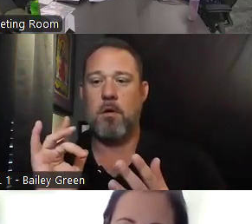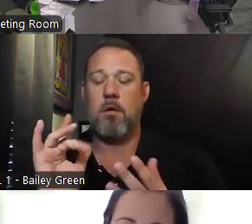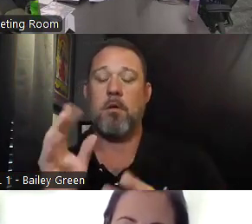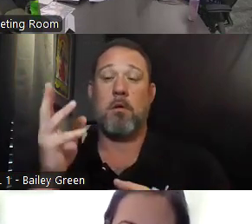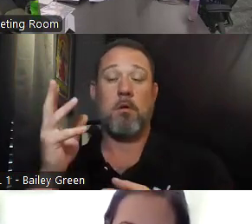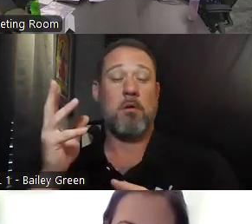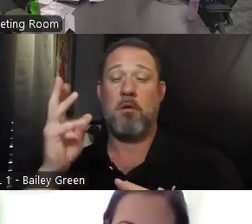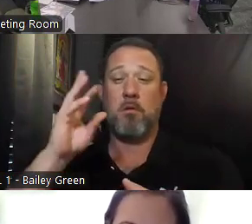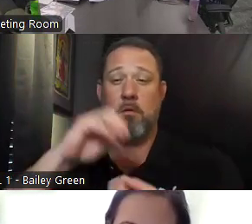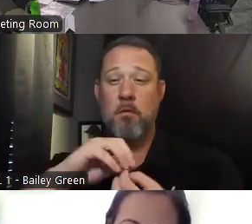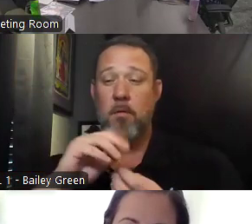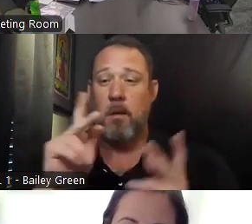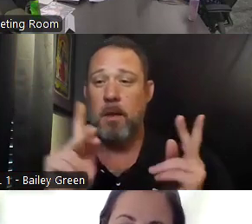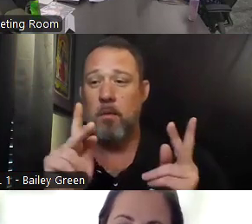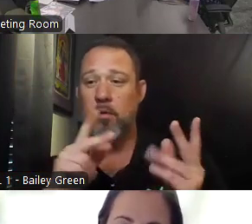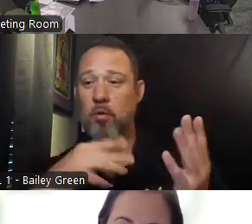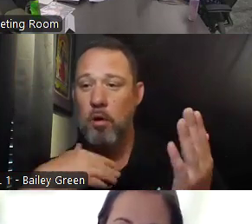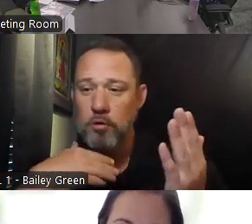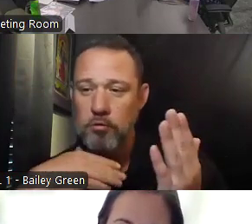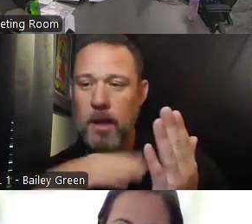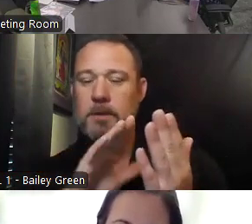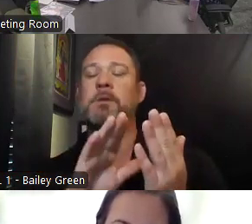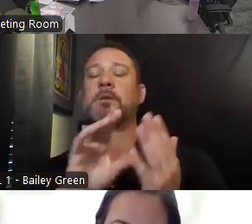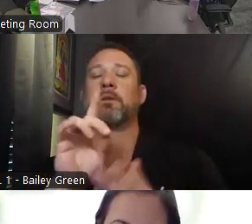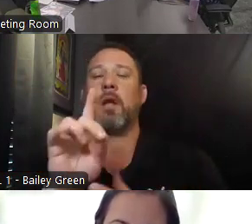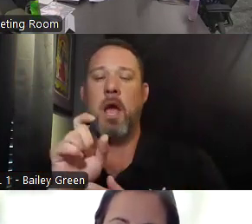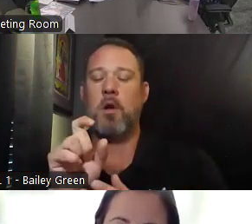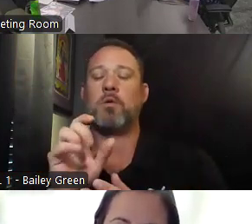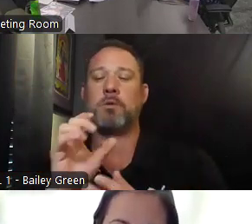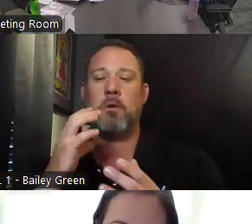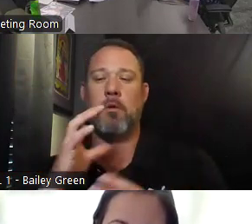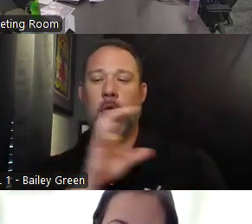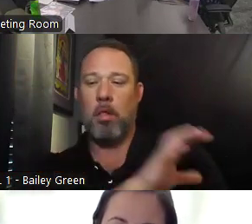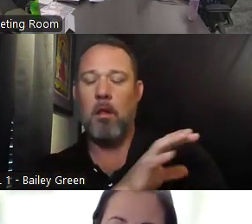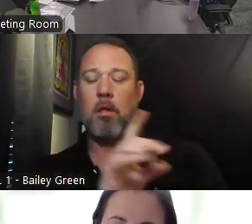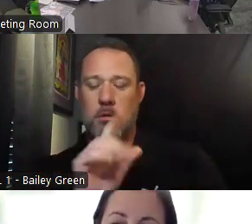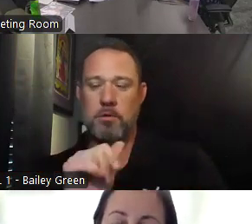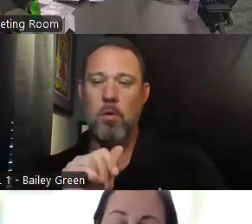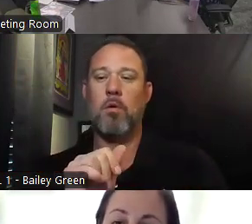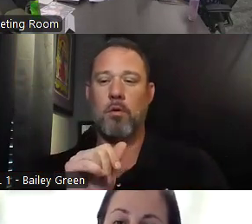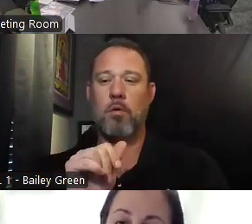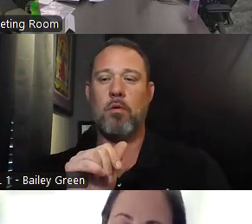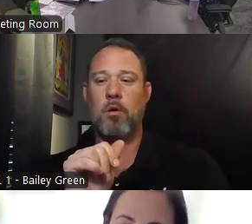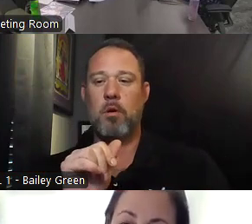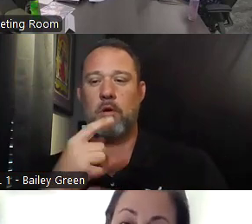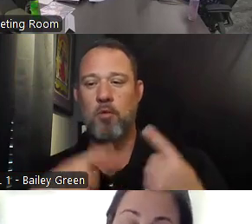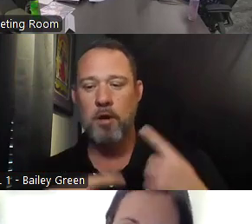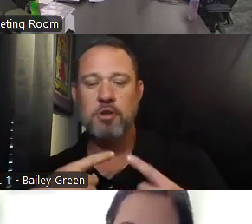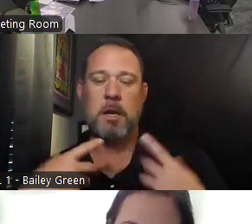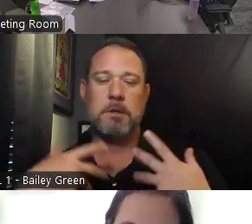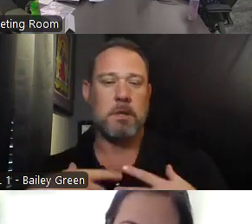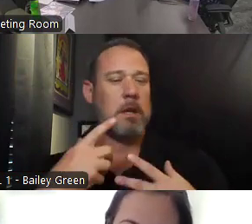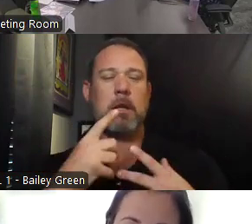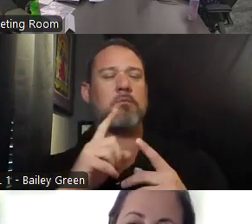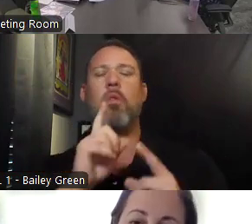for people to address truly diagnose clinical disorders such as depression and anxiety? And how does that differ from